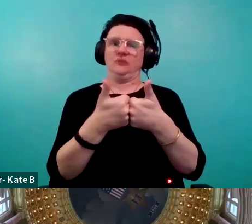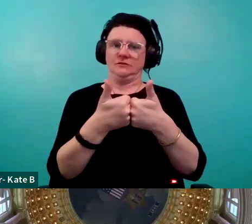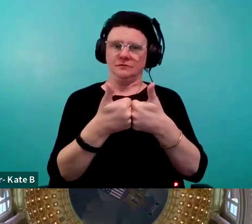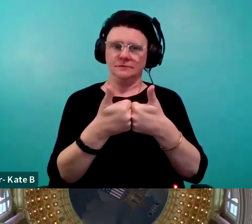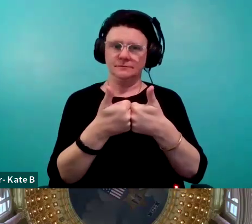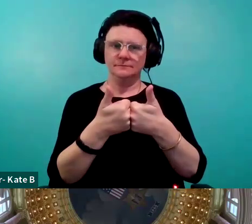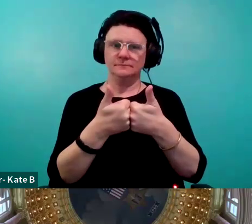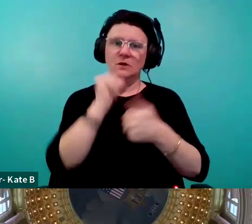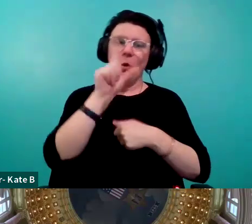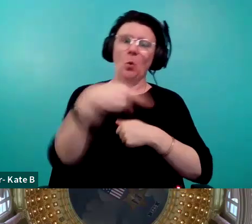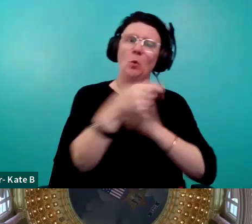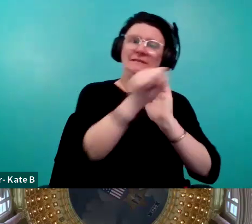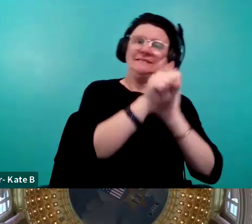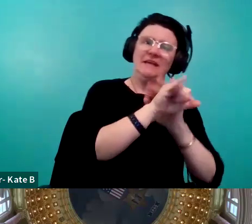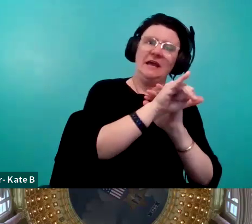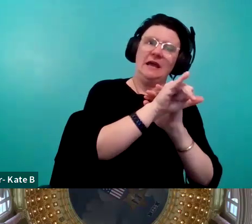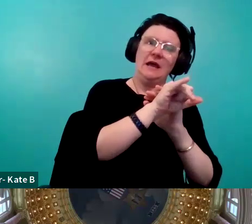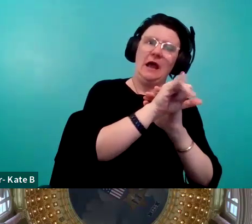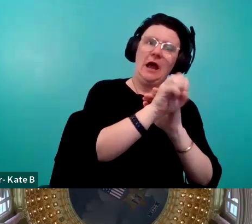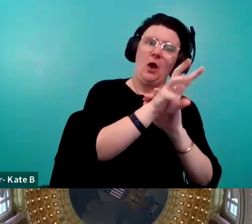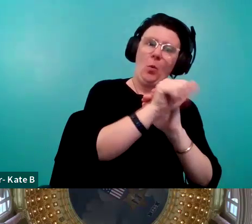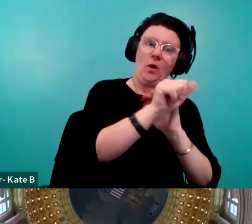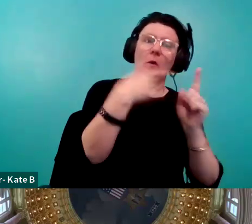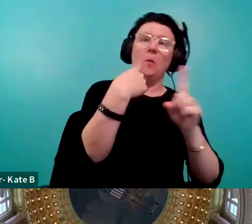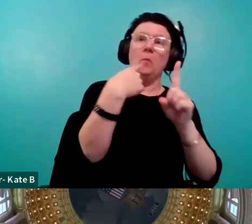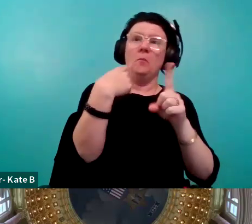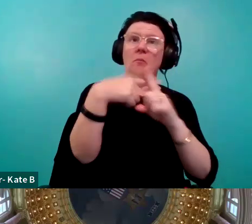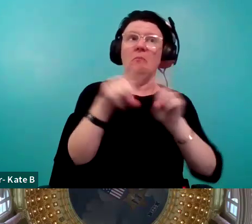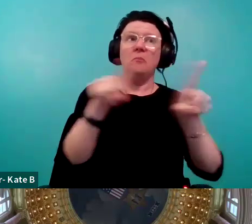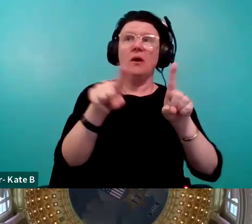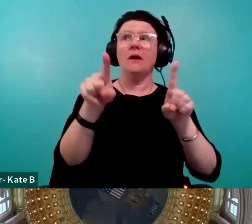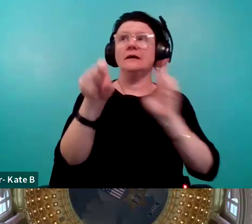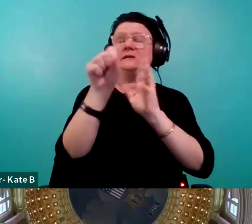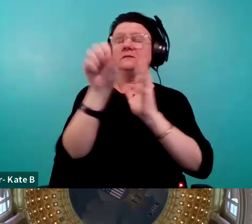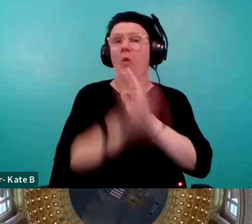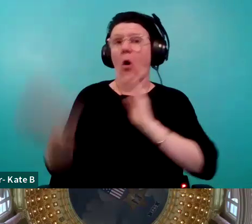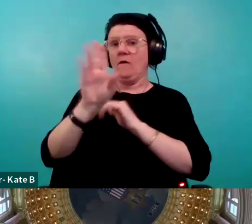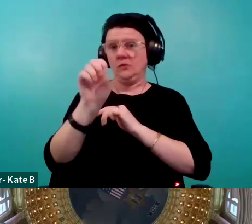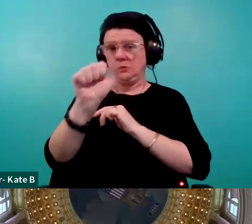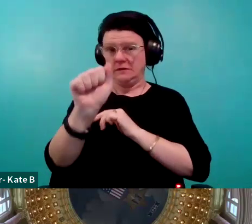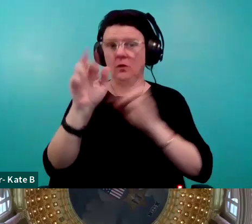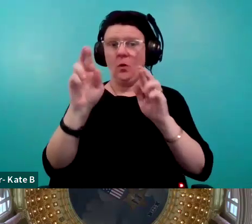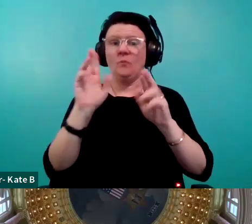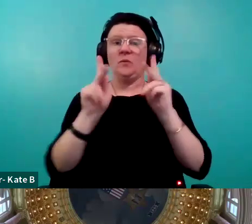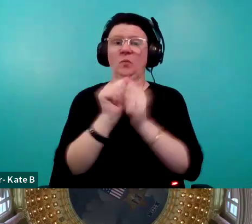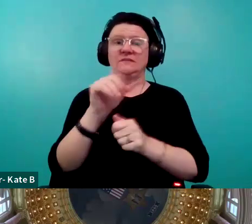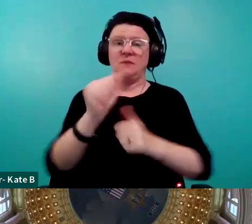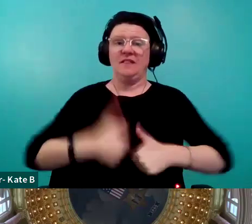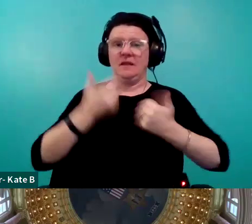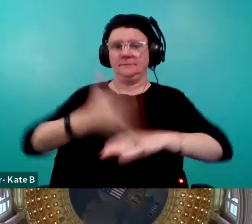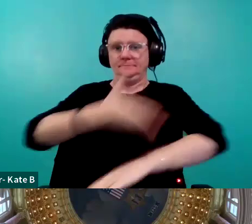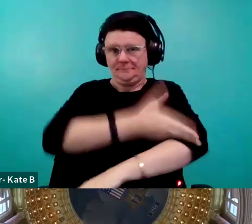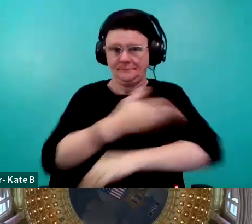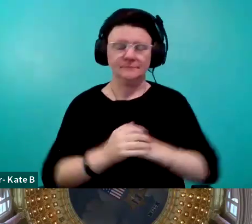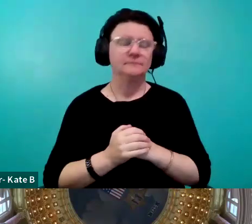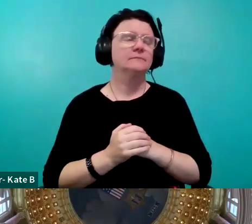not just in Iowa, but in the United States, and how we can make lives better for people with disabilities. So once